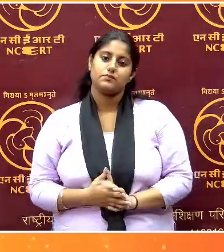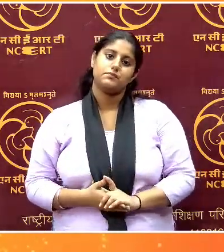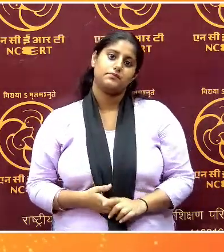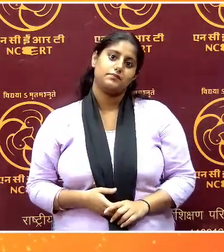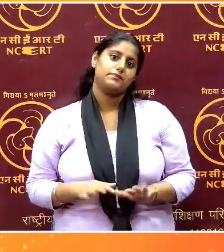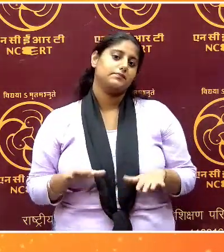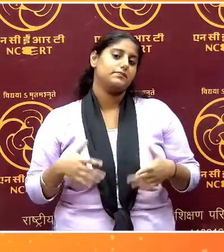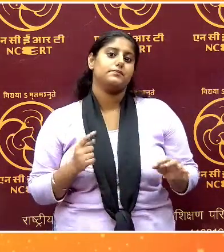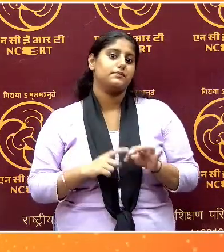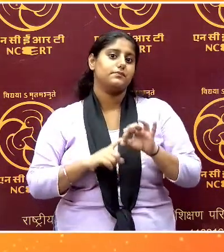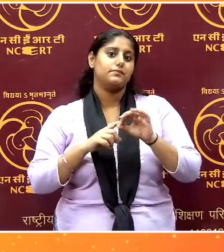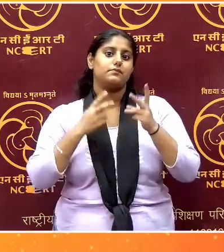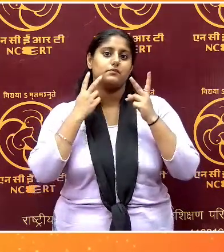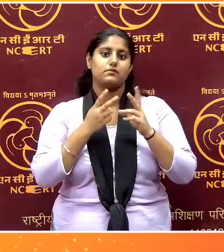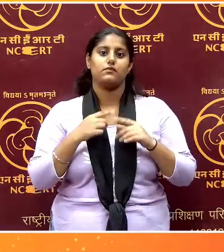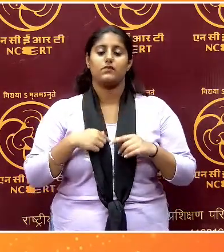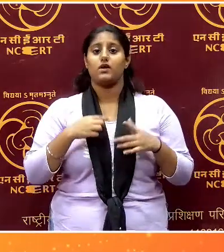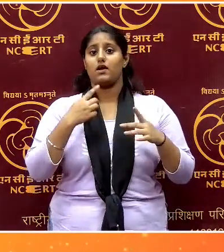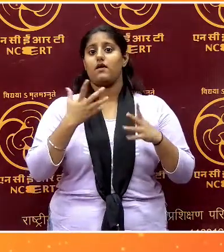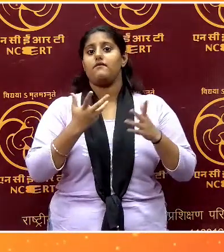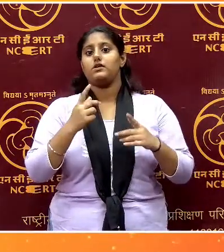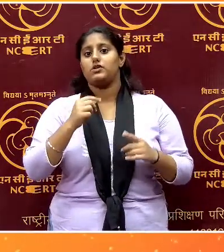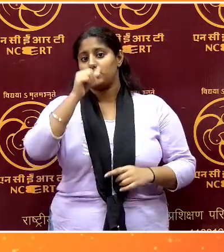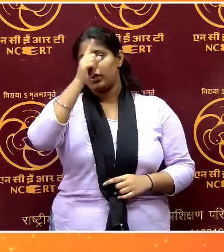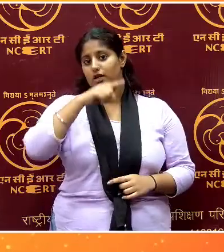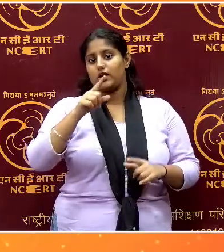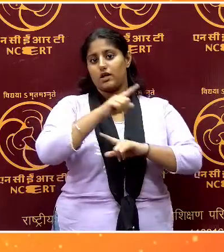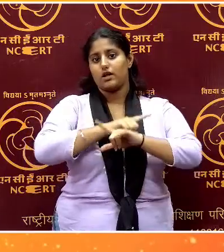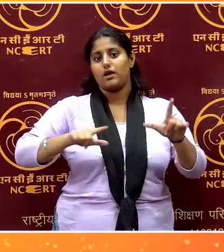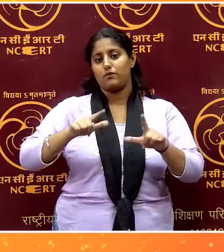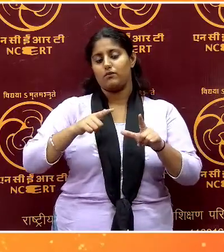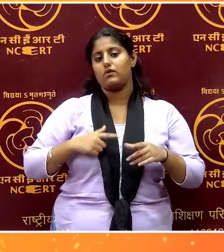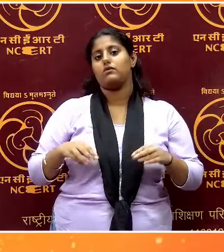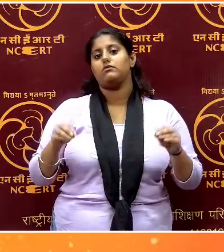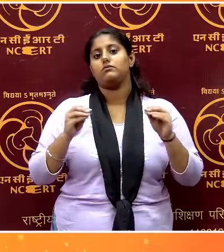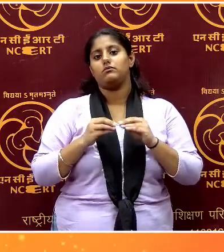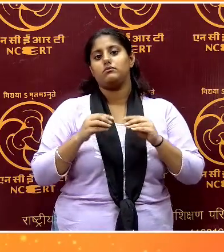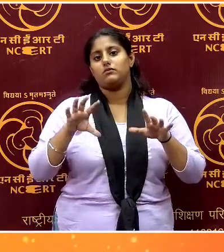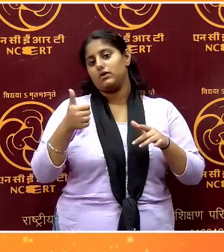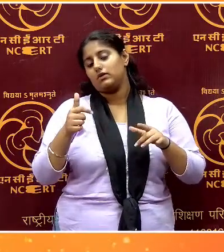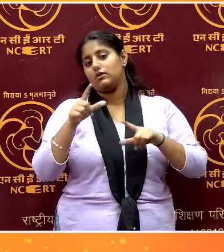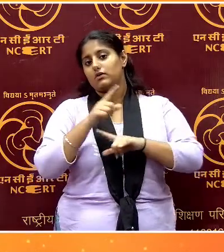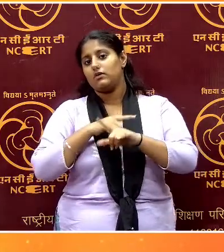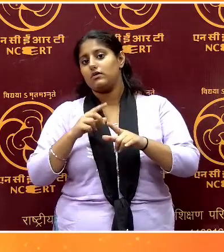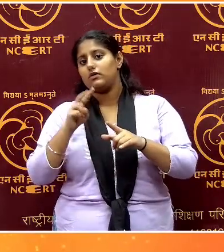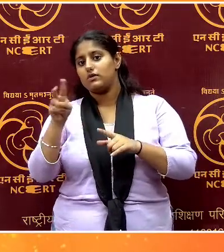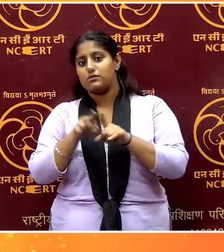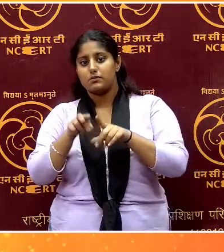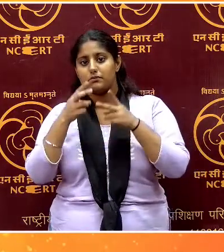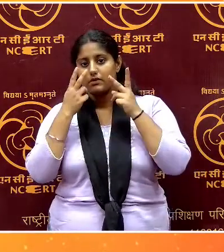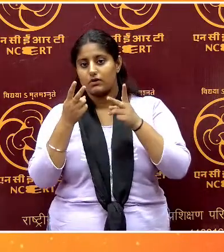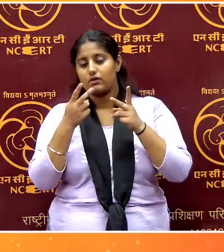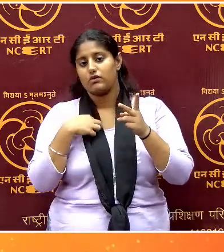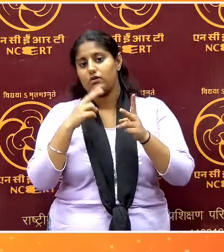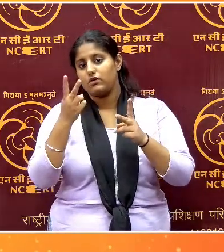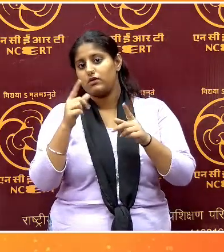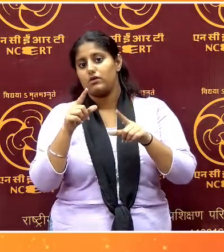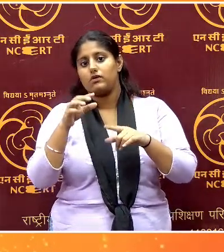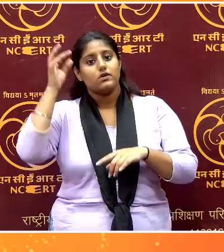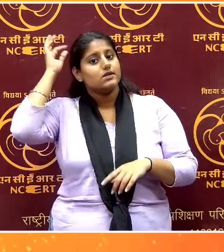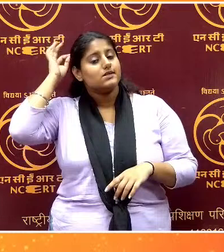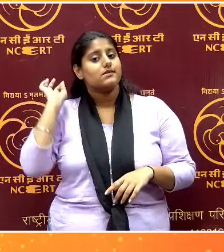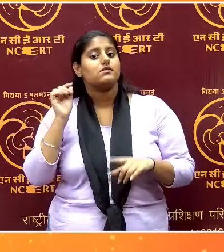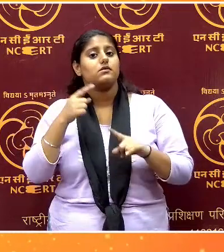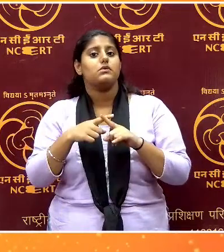next question, which Indian language is preferred over the other? Can you see there are two Indian languages here? What are they? Sanskrit